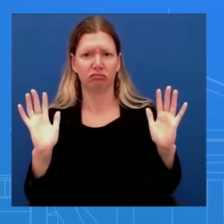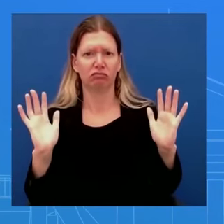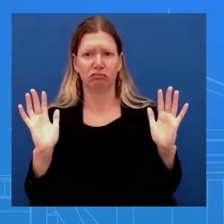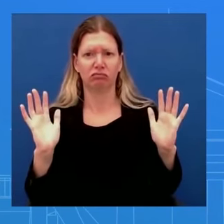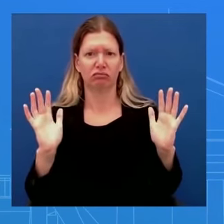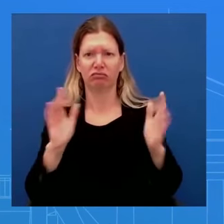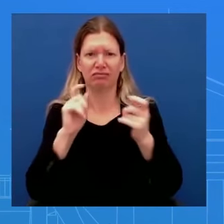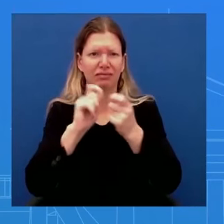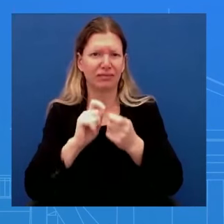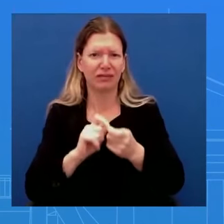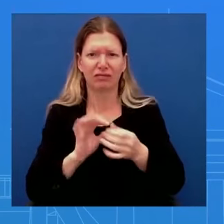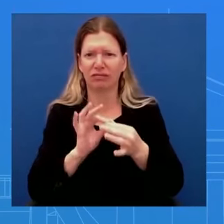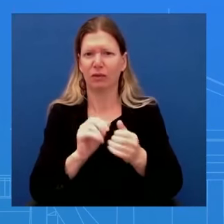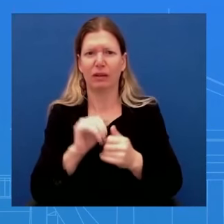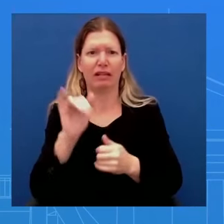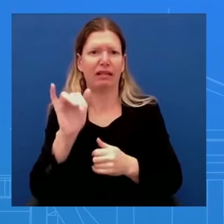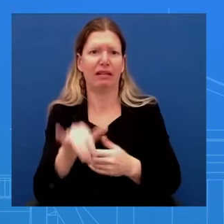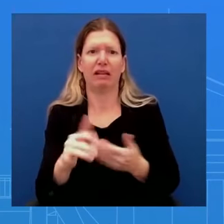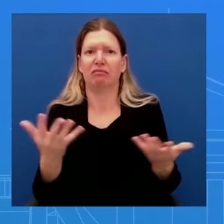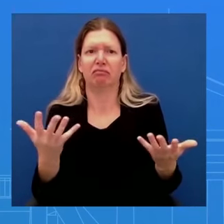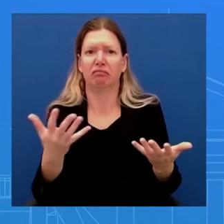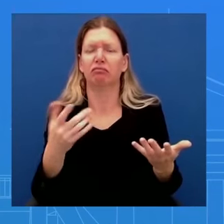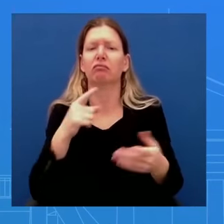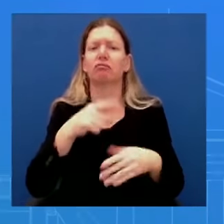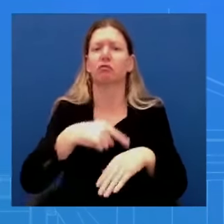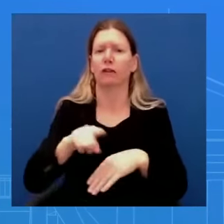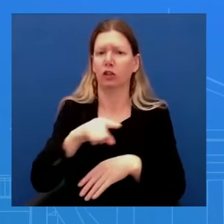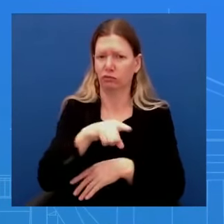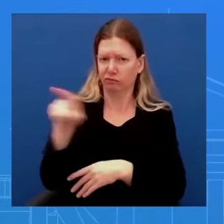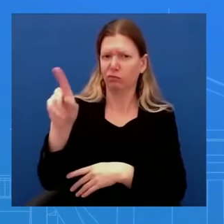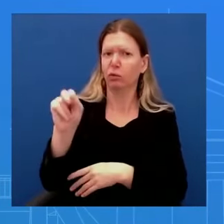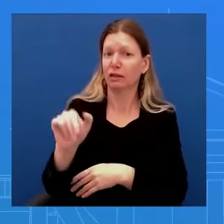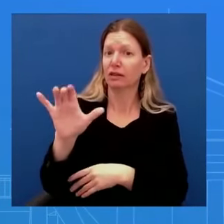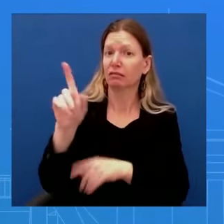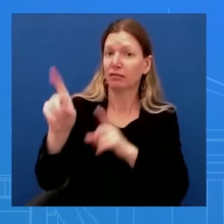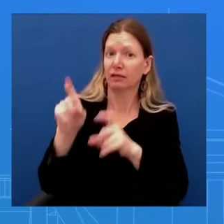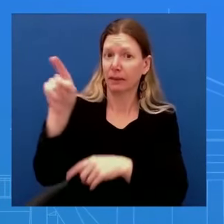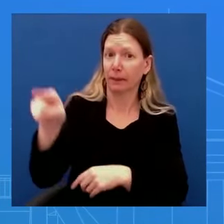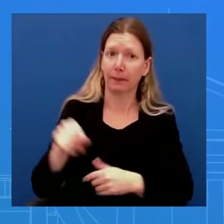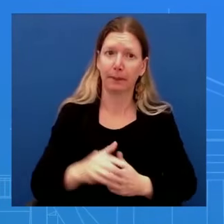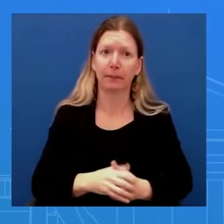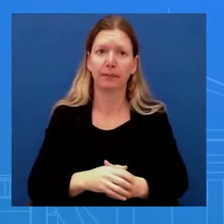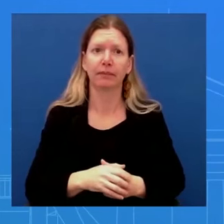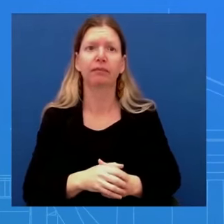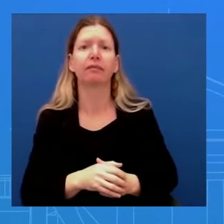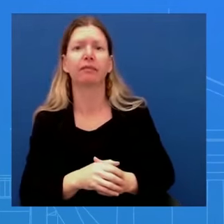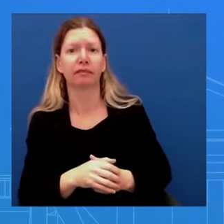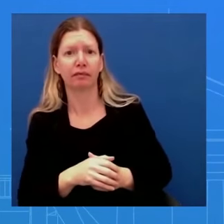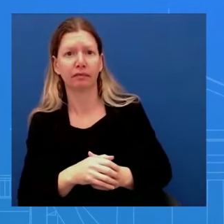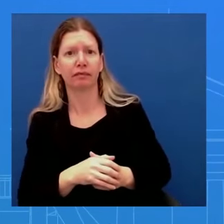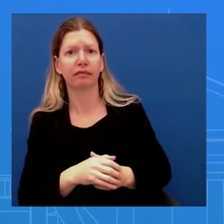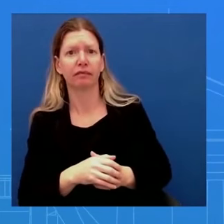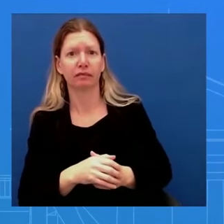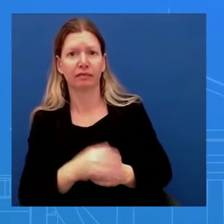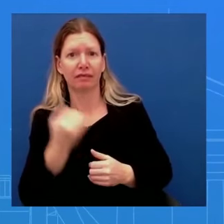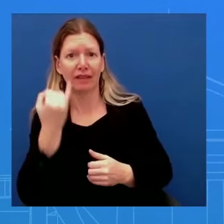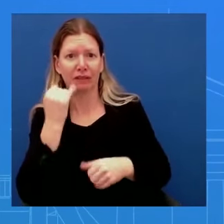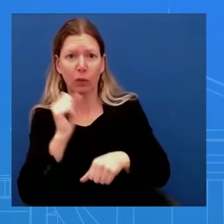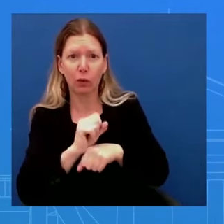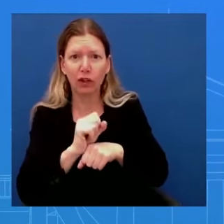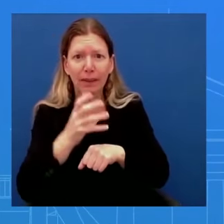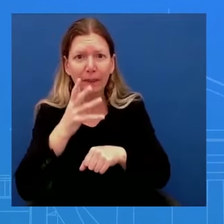City for any additional questions. But if a working parent had to call out to stay home with their kid today, isn't this Biden